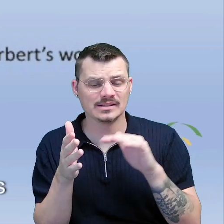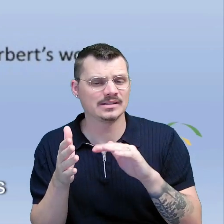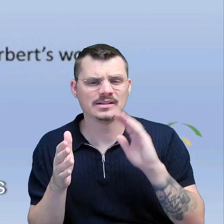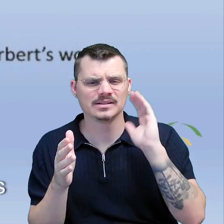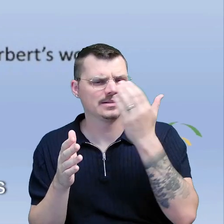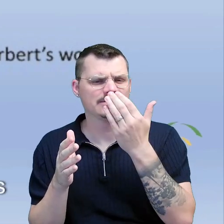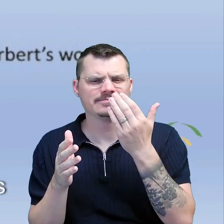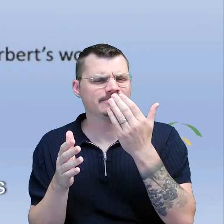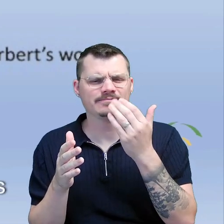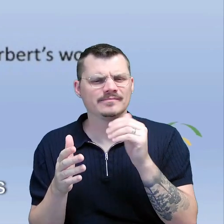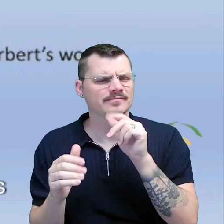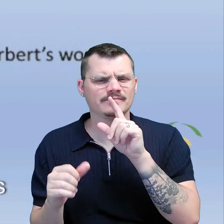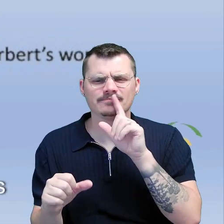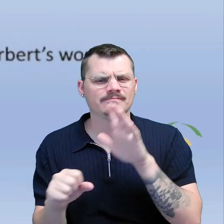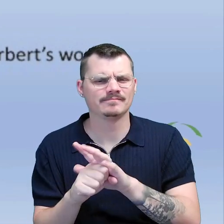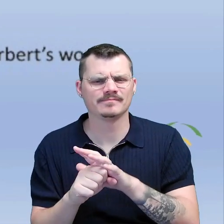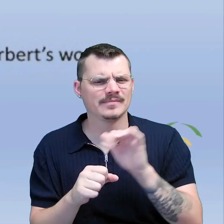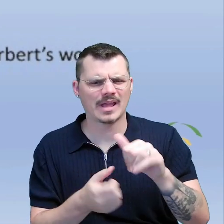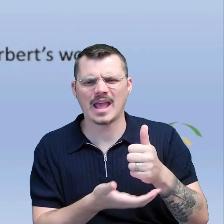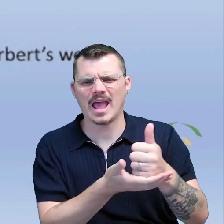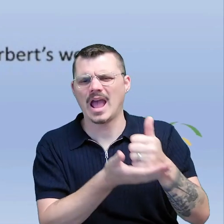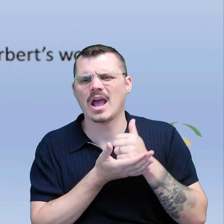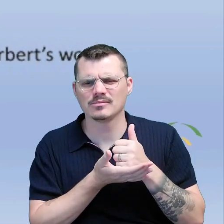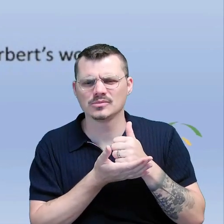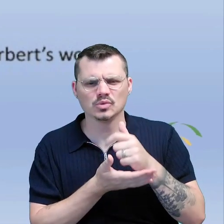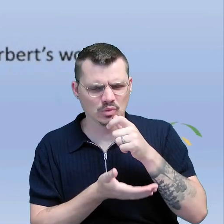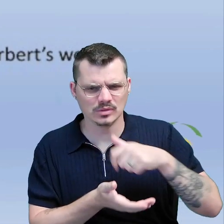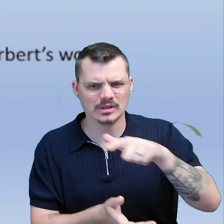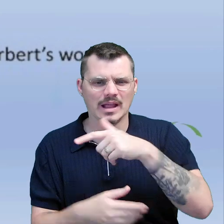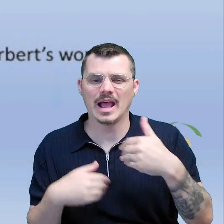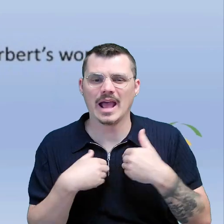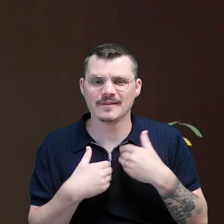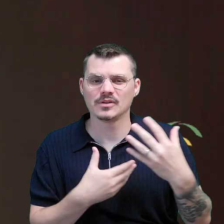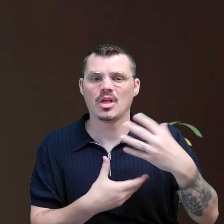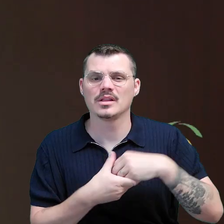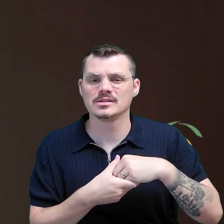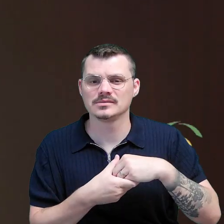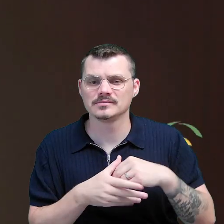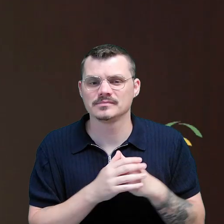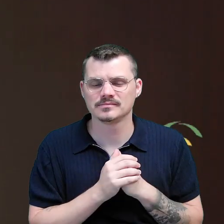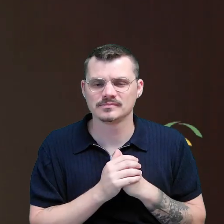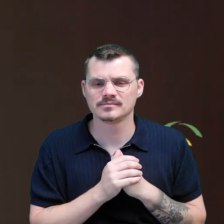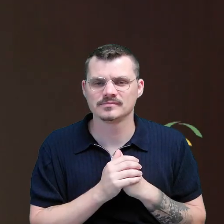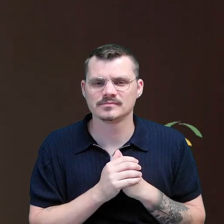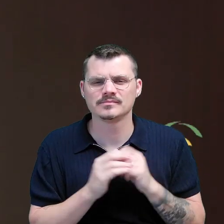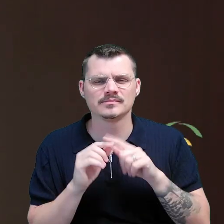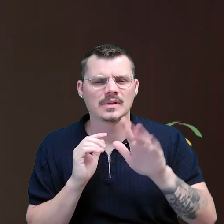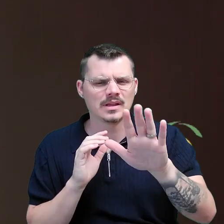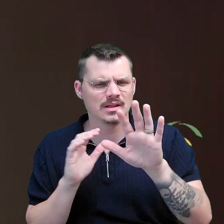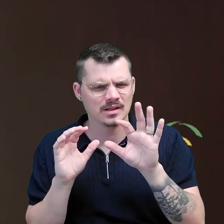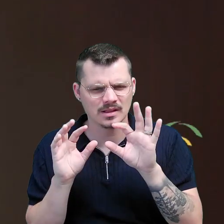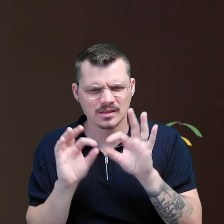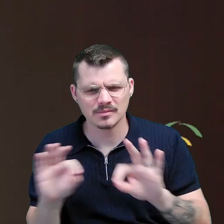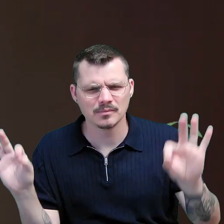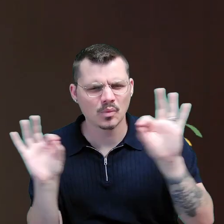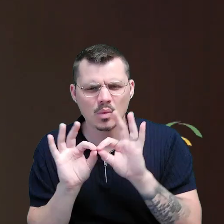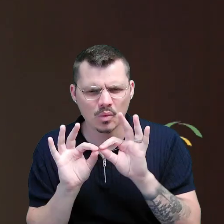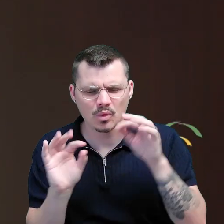seem to confirm that it really helps all that many people with autism. But this is the important point, isn't